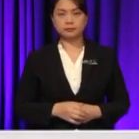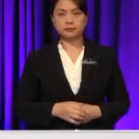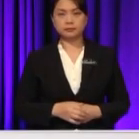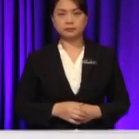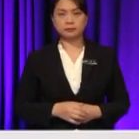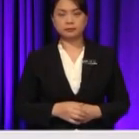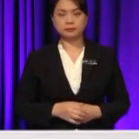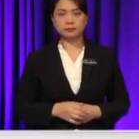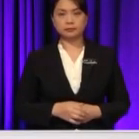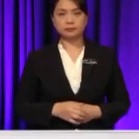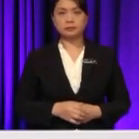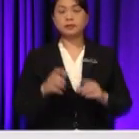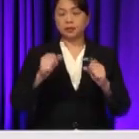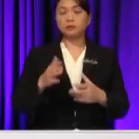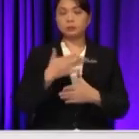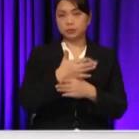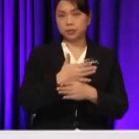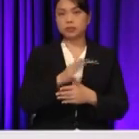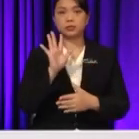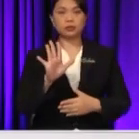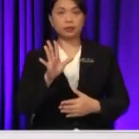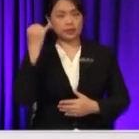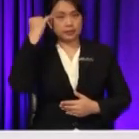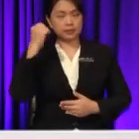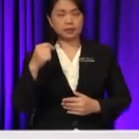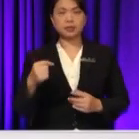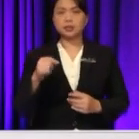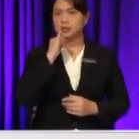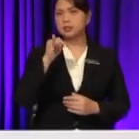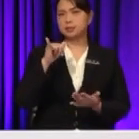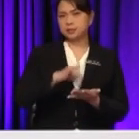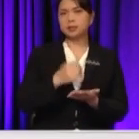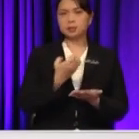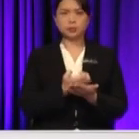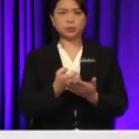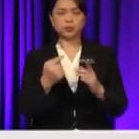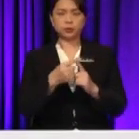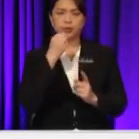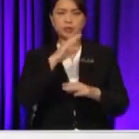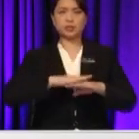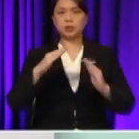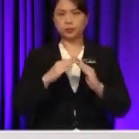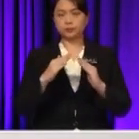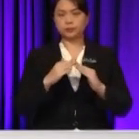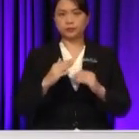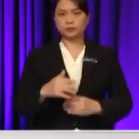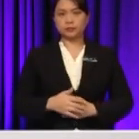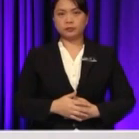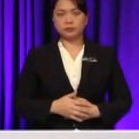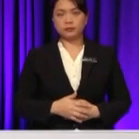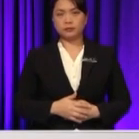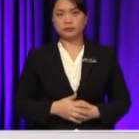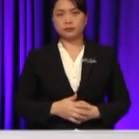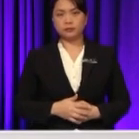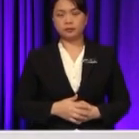Razif, can you please share your idea? Is it really economical to eat at home? It is pocket friendly and I